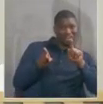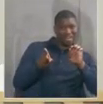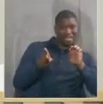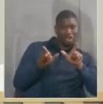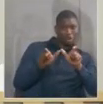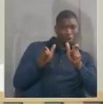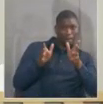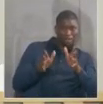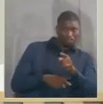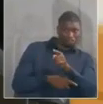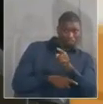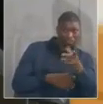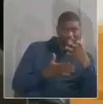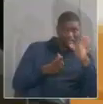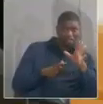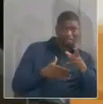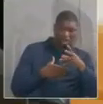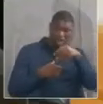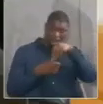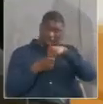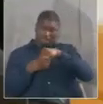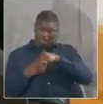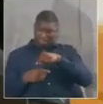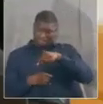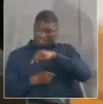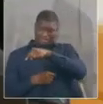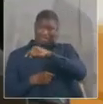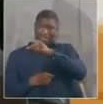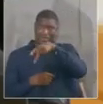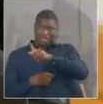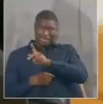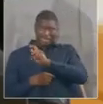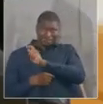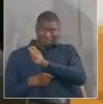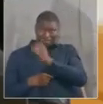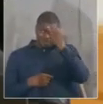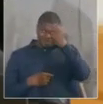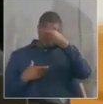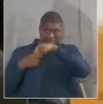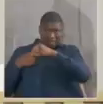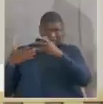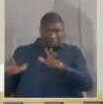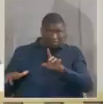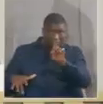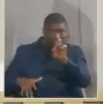at all? Or the PKTT as an organization at all?